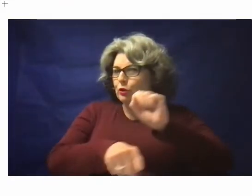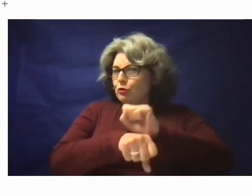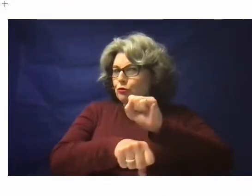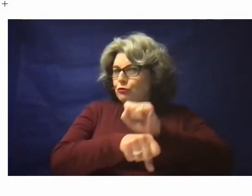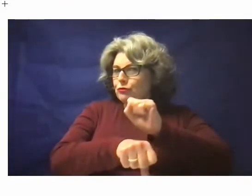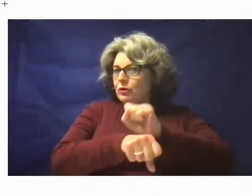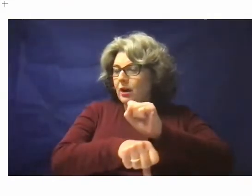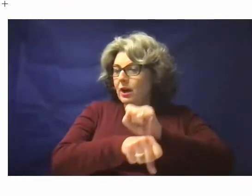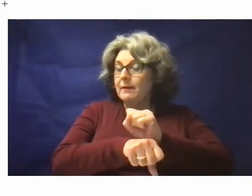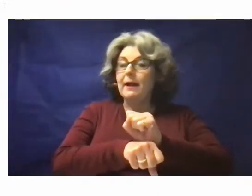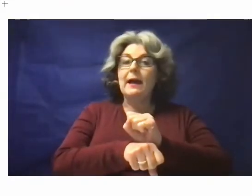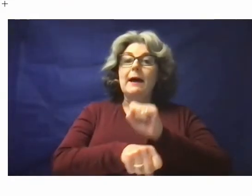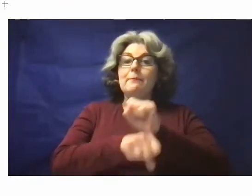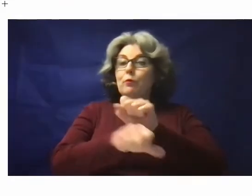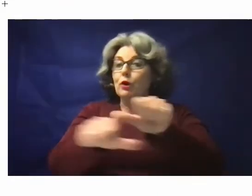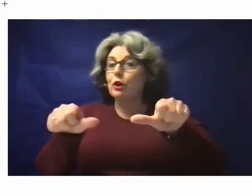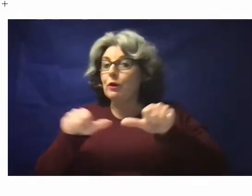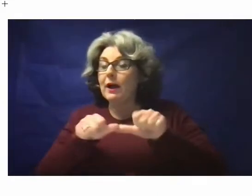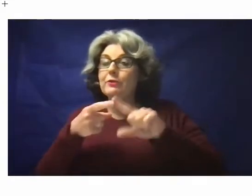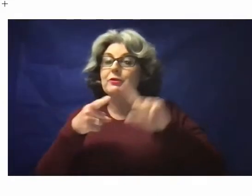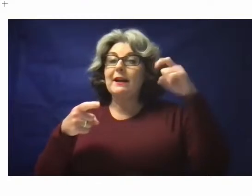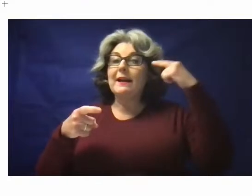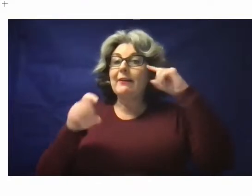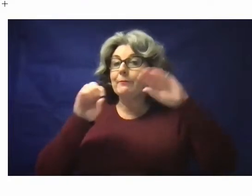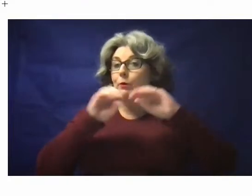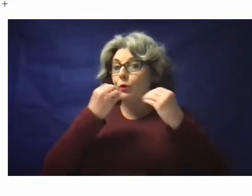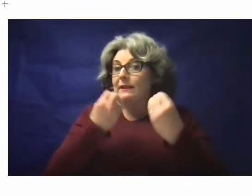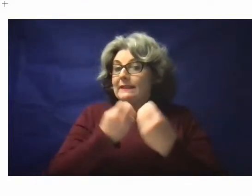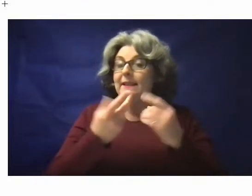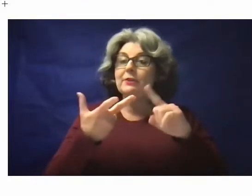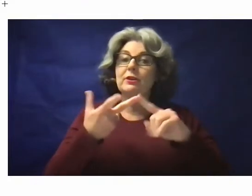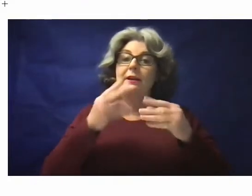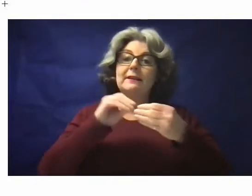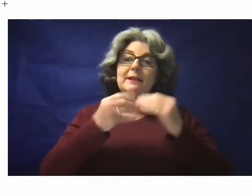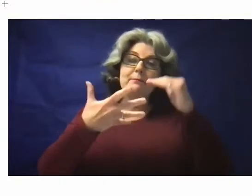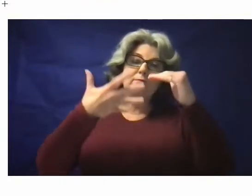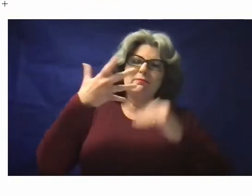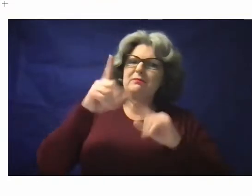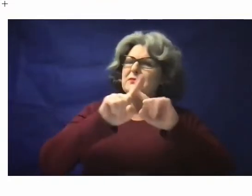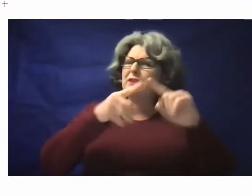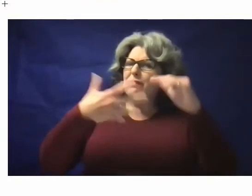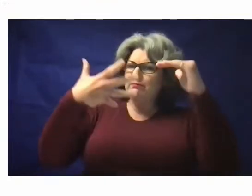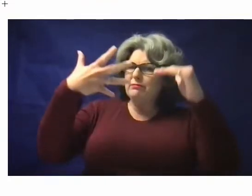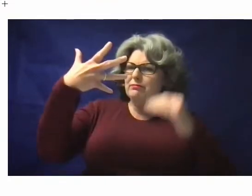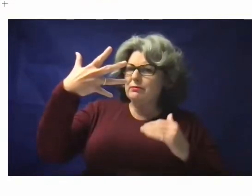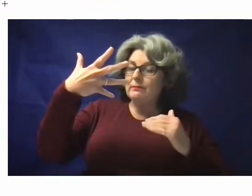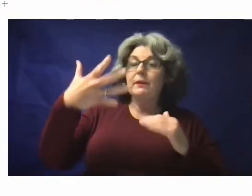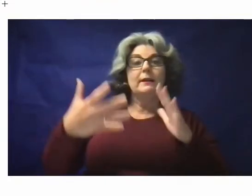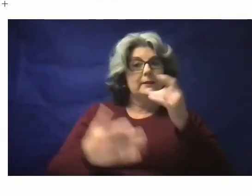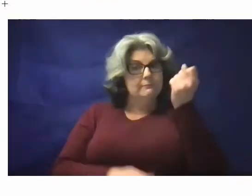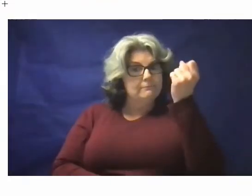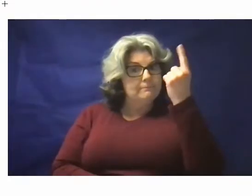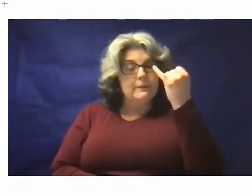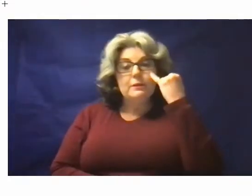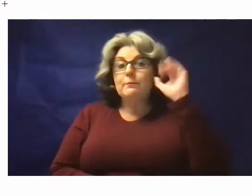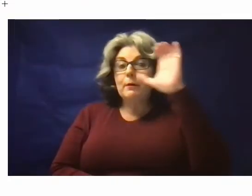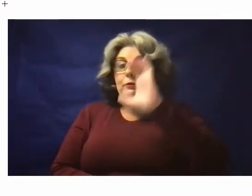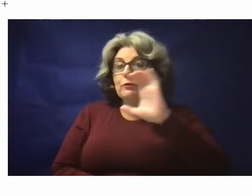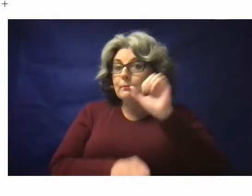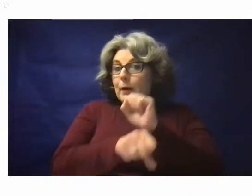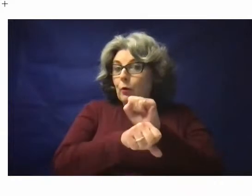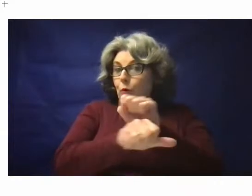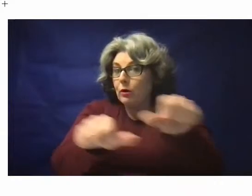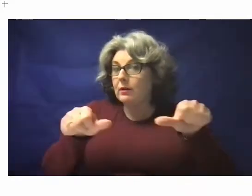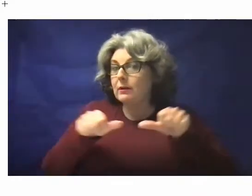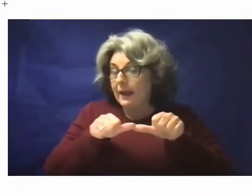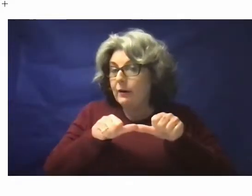by work location, government organization, and a number of other criteria. Now, please note that if you're searching by work location, you